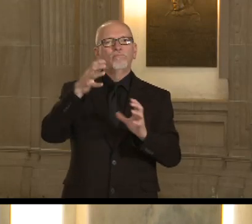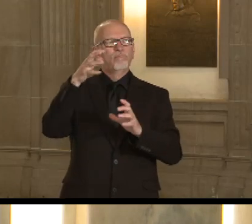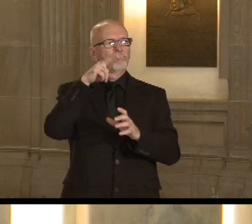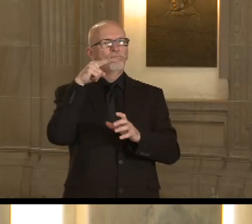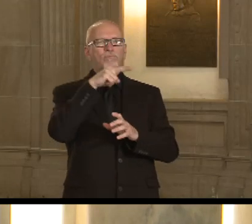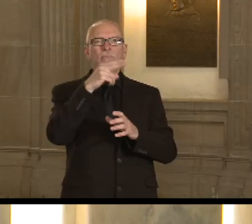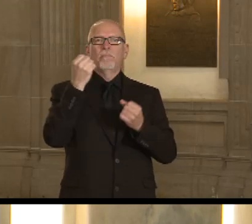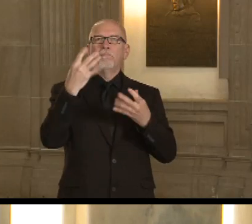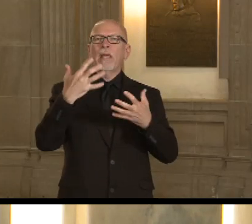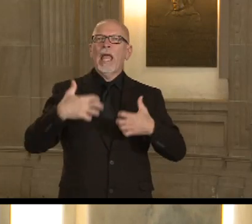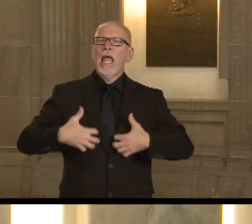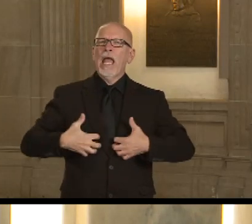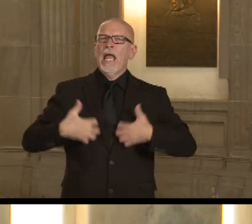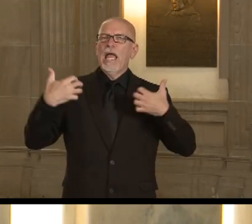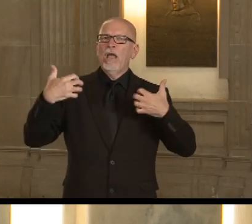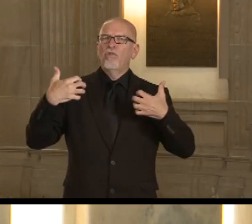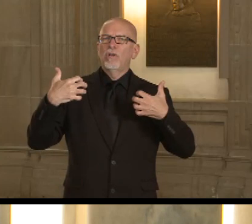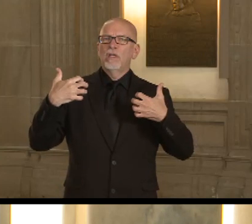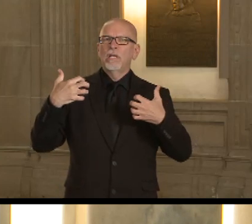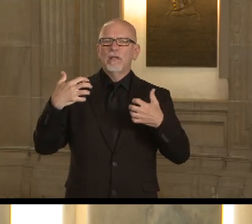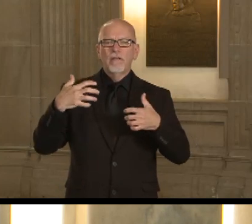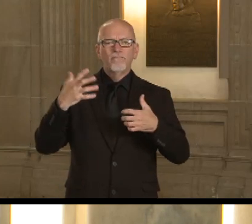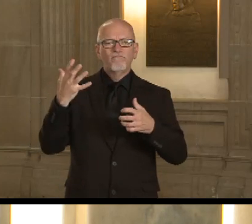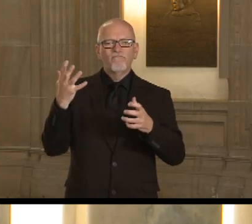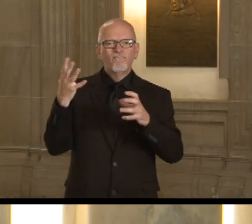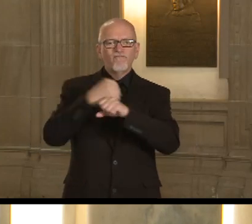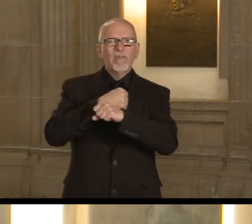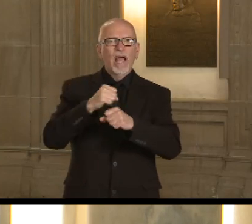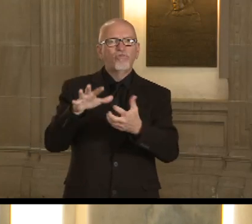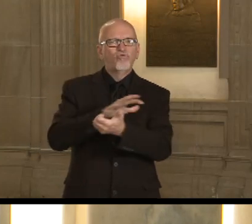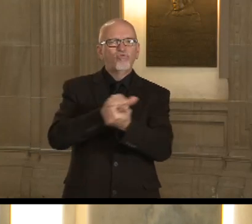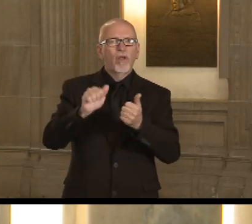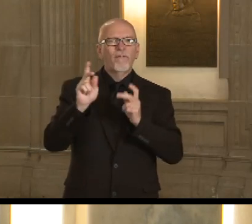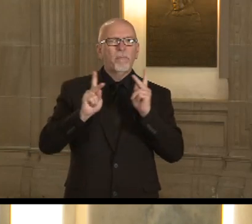of angry, violent, and destructive people.